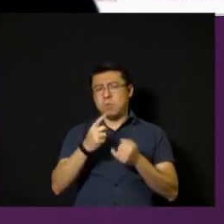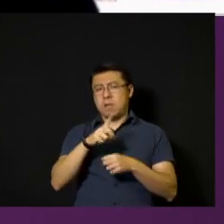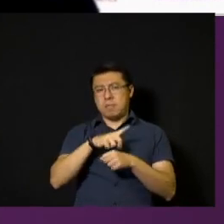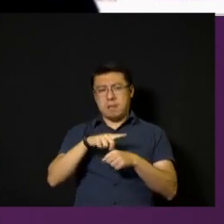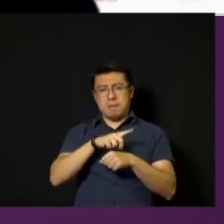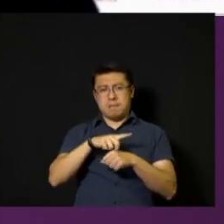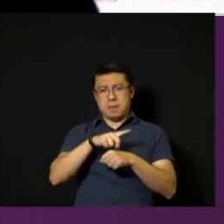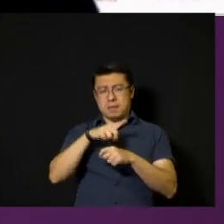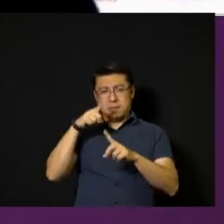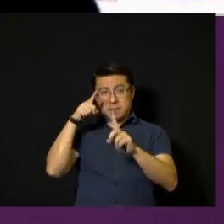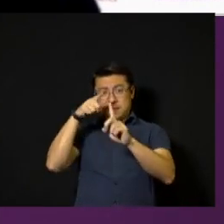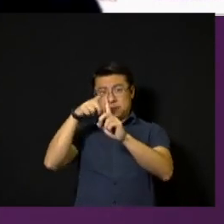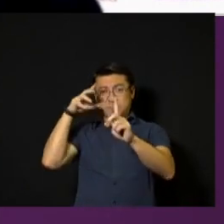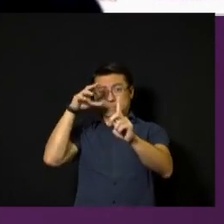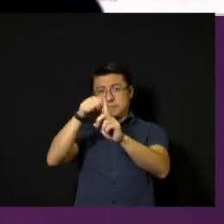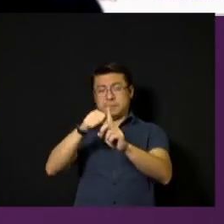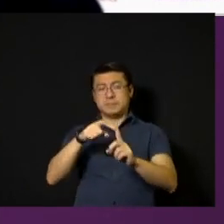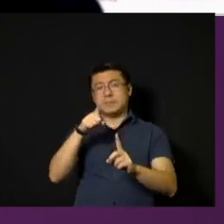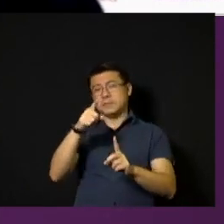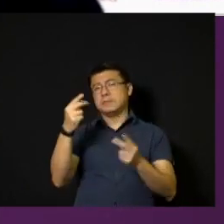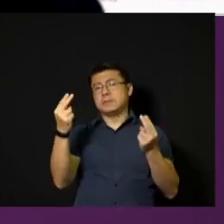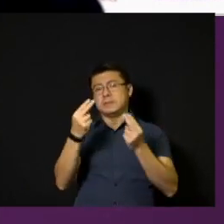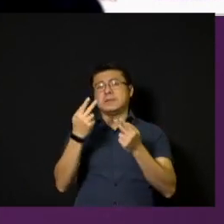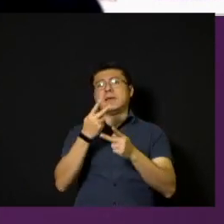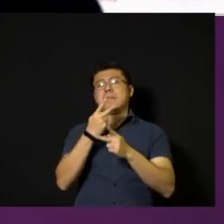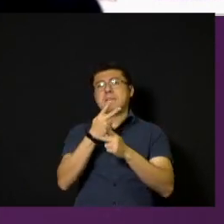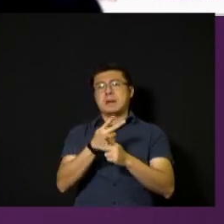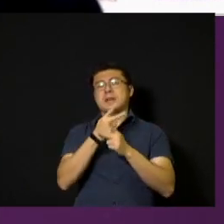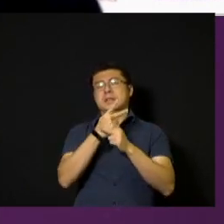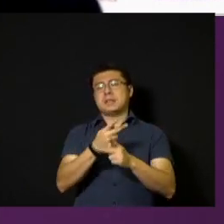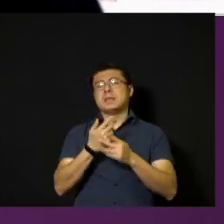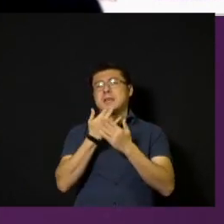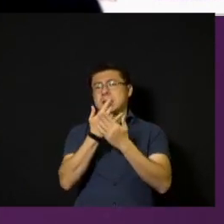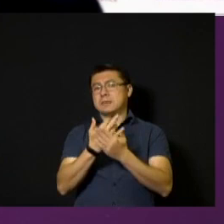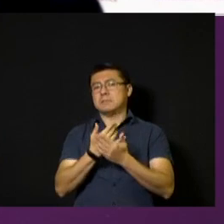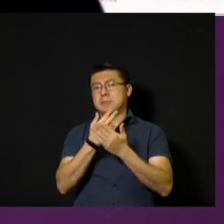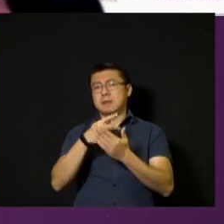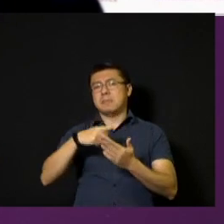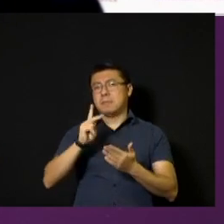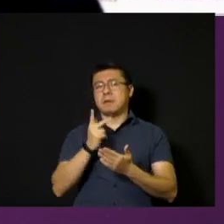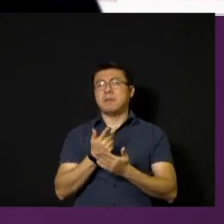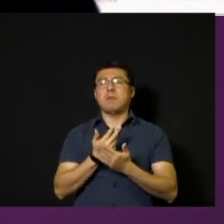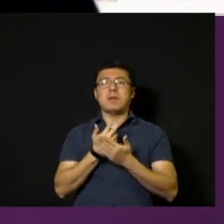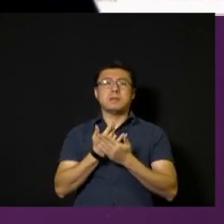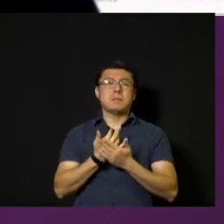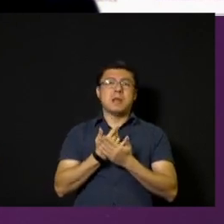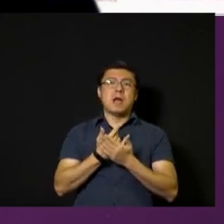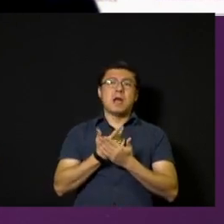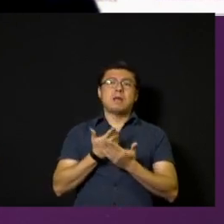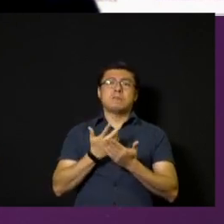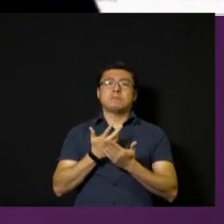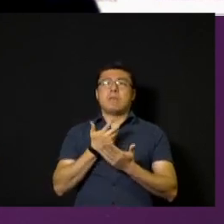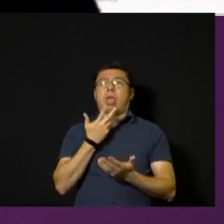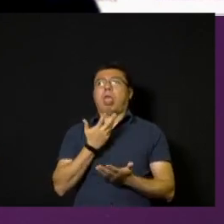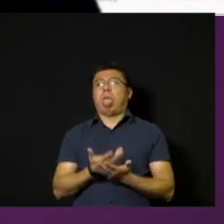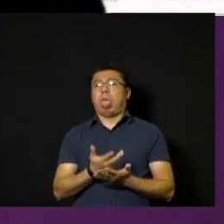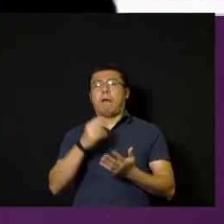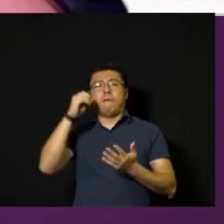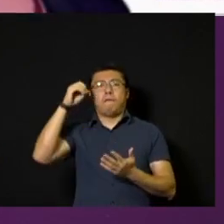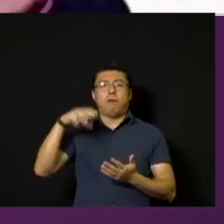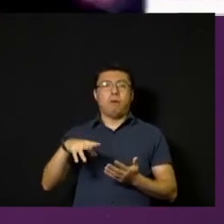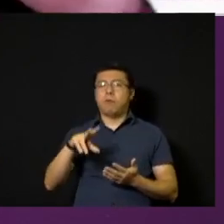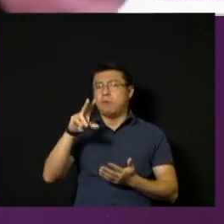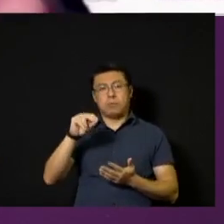you must be patient. Patient is knowing how to wait, but work it. Don't don't get